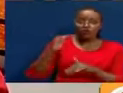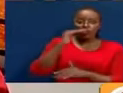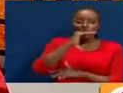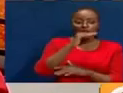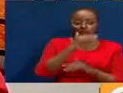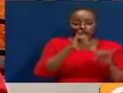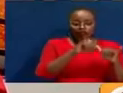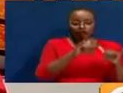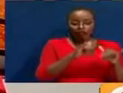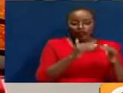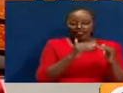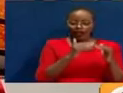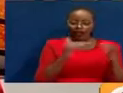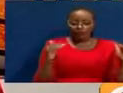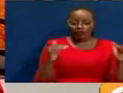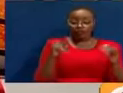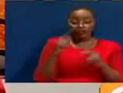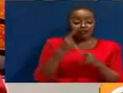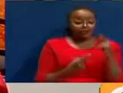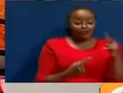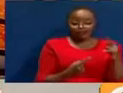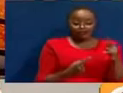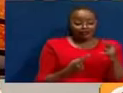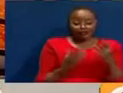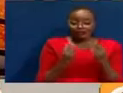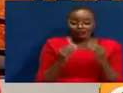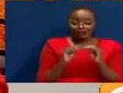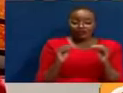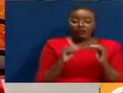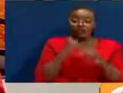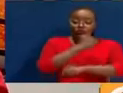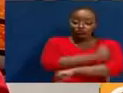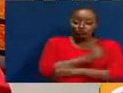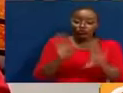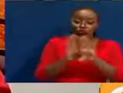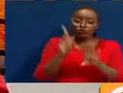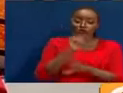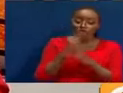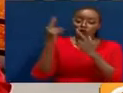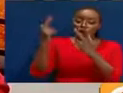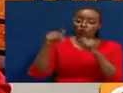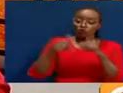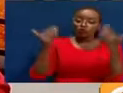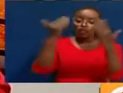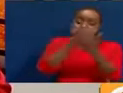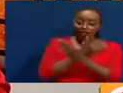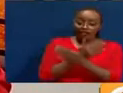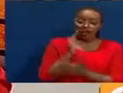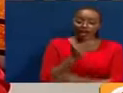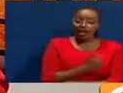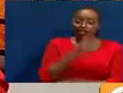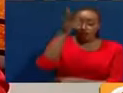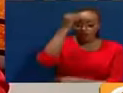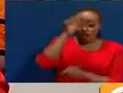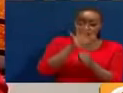curfew. And what a year it has been. But even though the schools have been closed, I am hoping tonight that we have